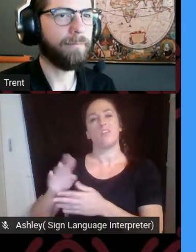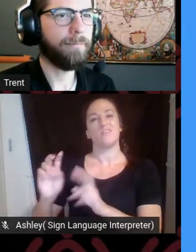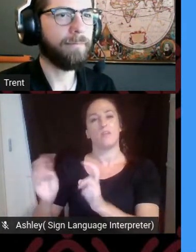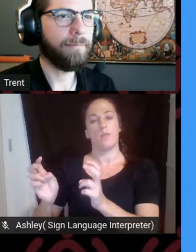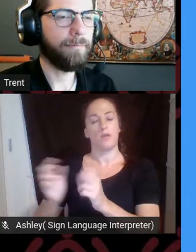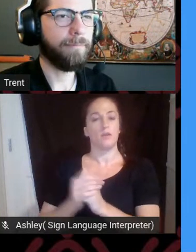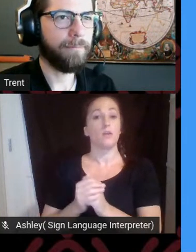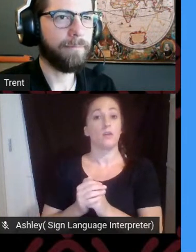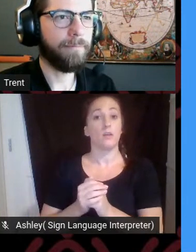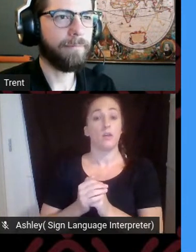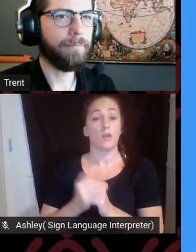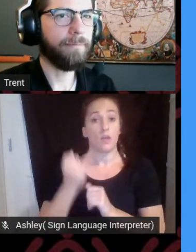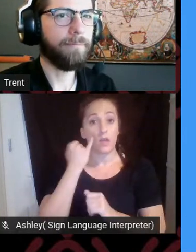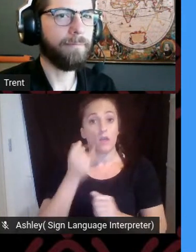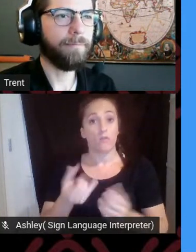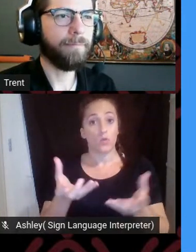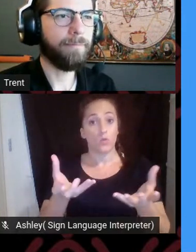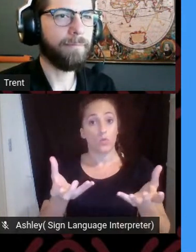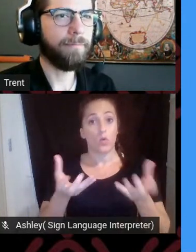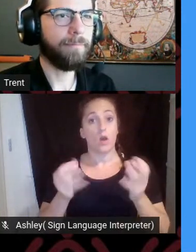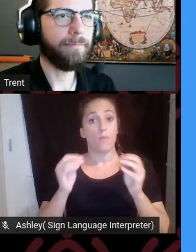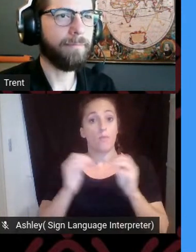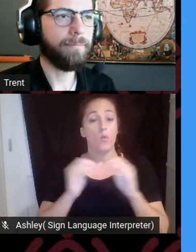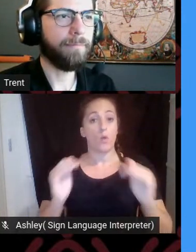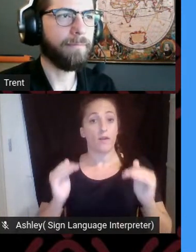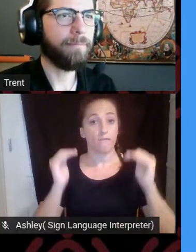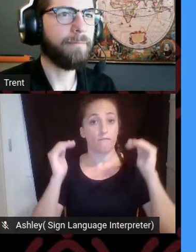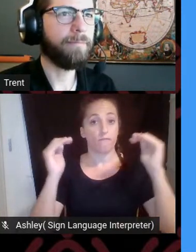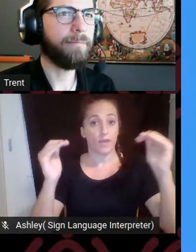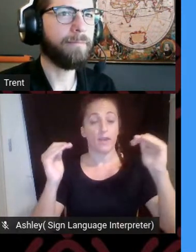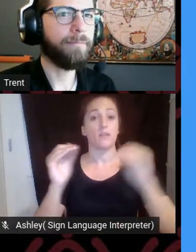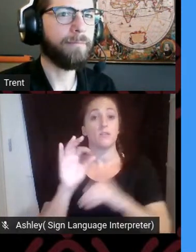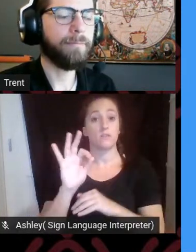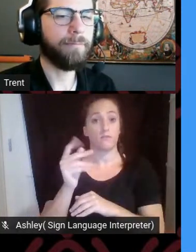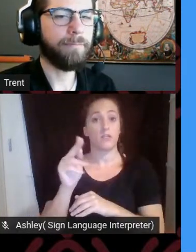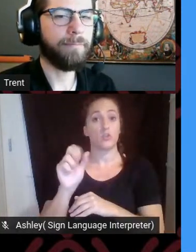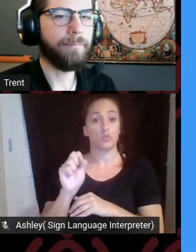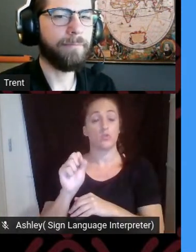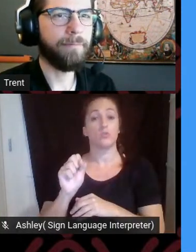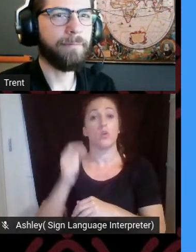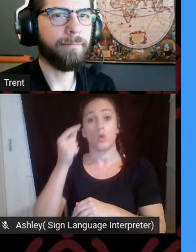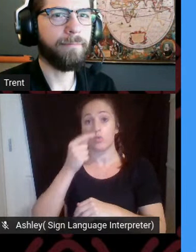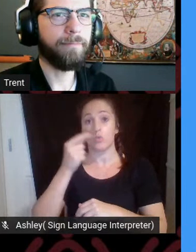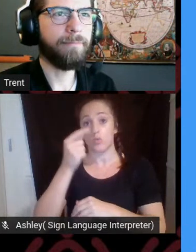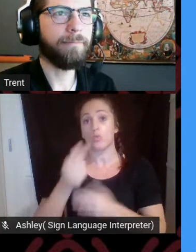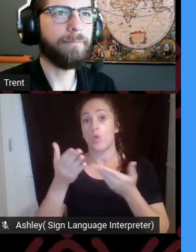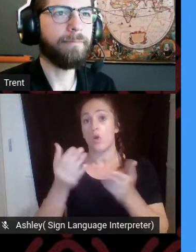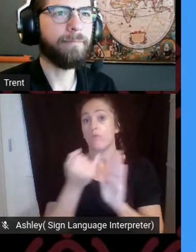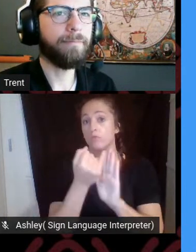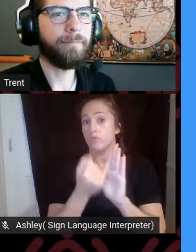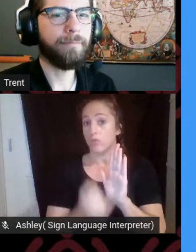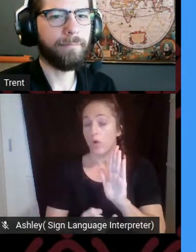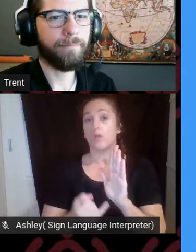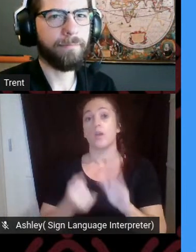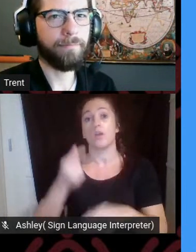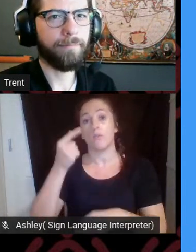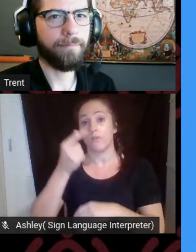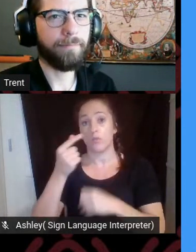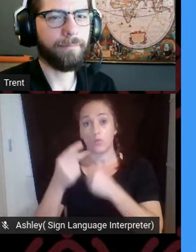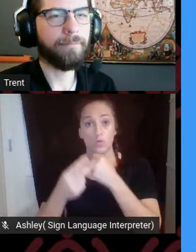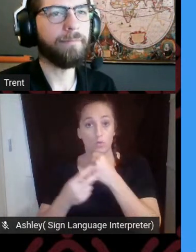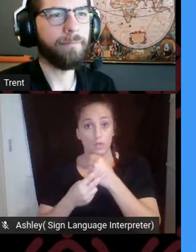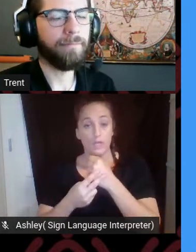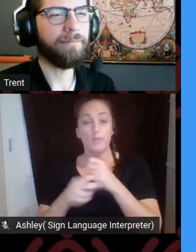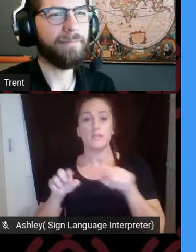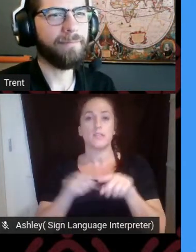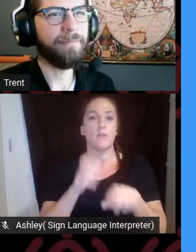Additionally, if you're looking to jump into some more advanced features, Google also offers its drawings, a Google Keep, which is kind of like sticky